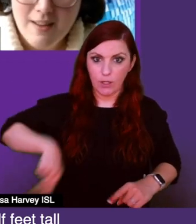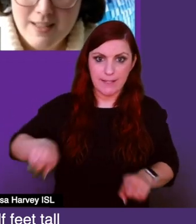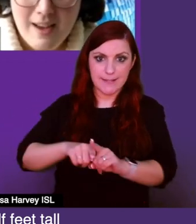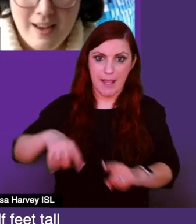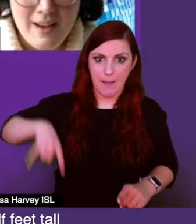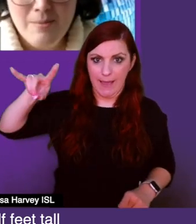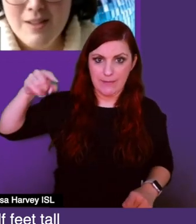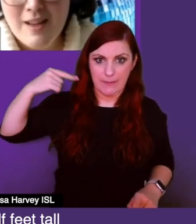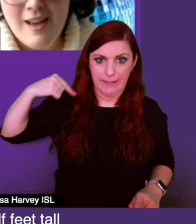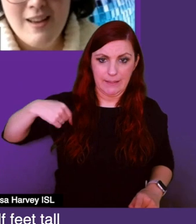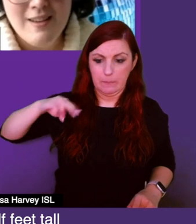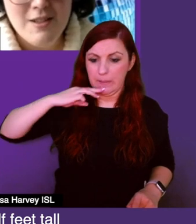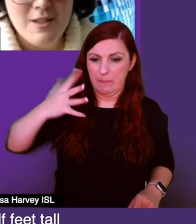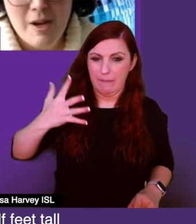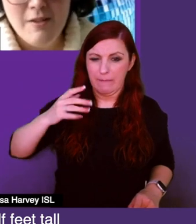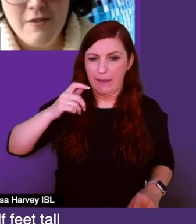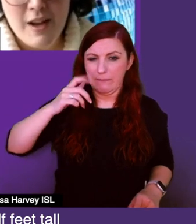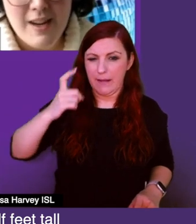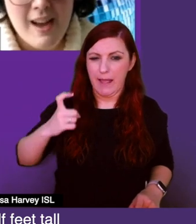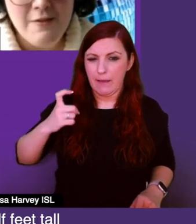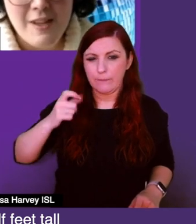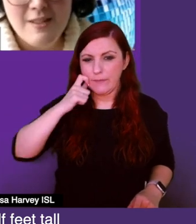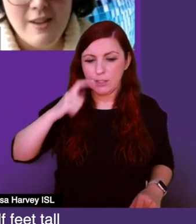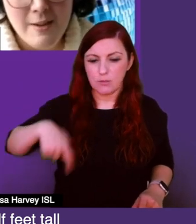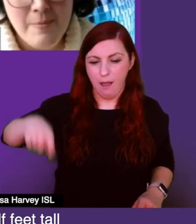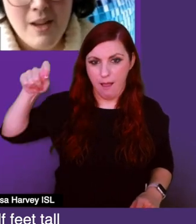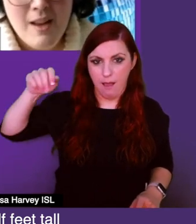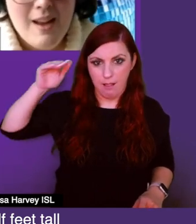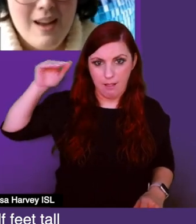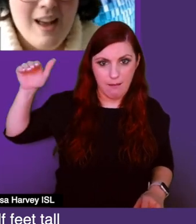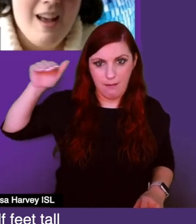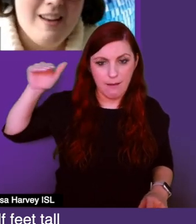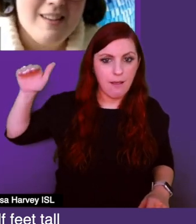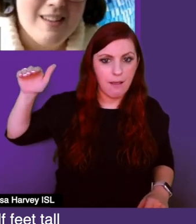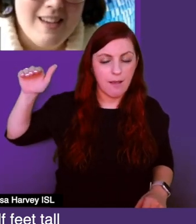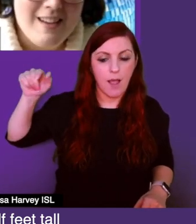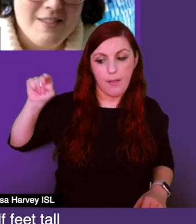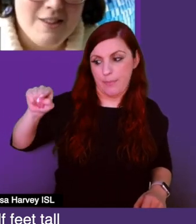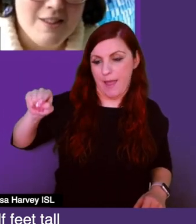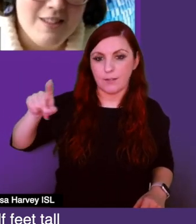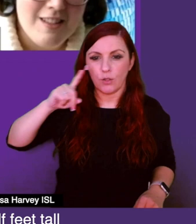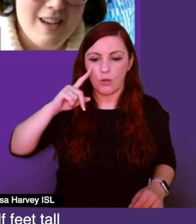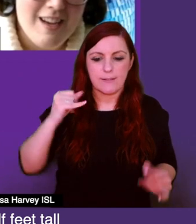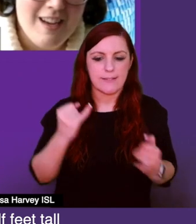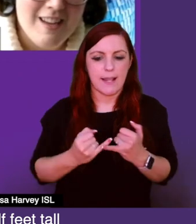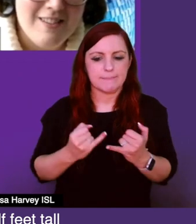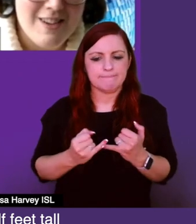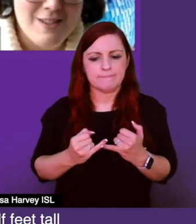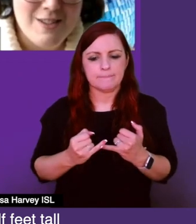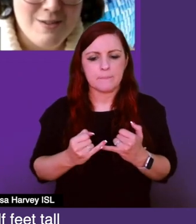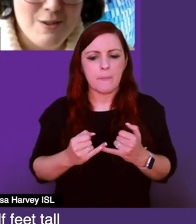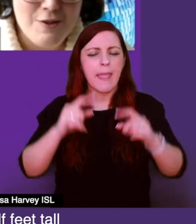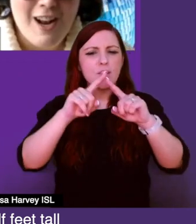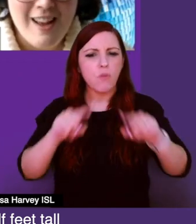almost as tall as I am. And so it's about 5.5 feet tall. And it looks,